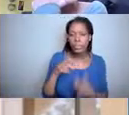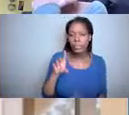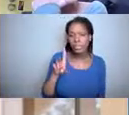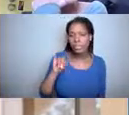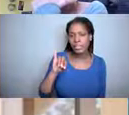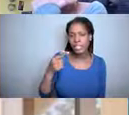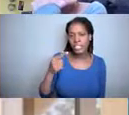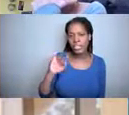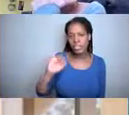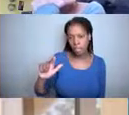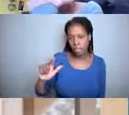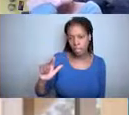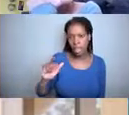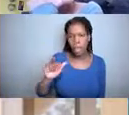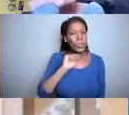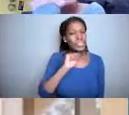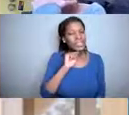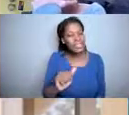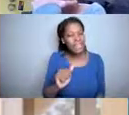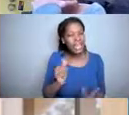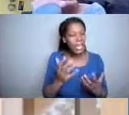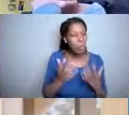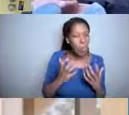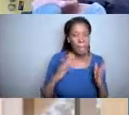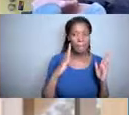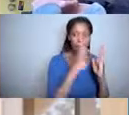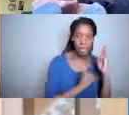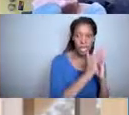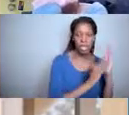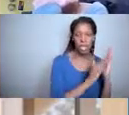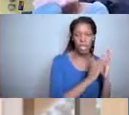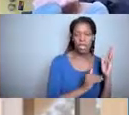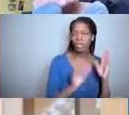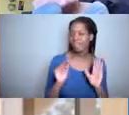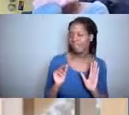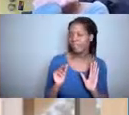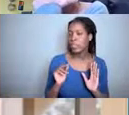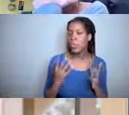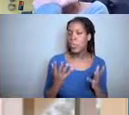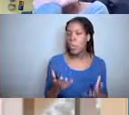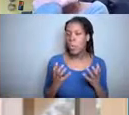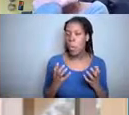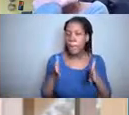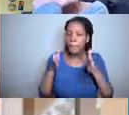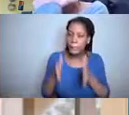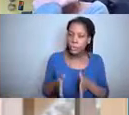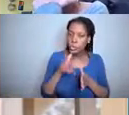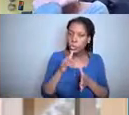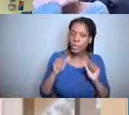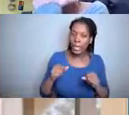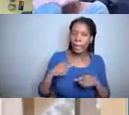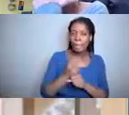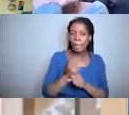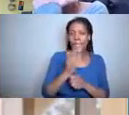on um artwork we are looking for an artist to create um some kind of um digital file